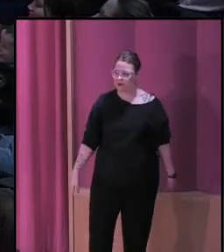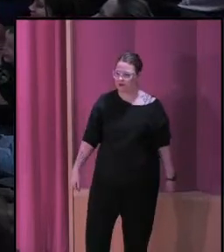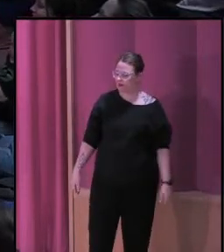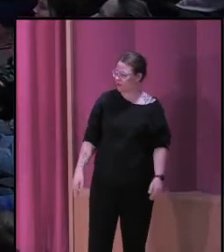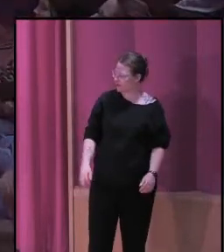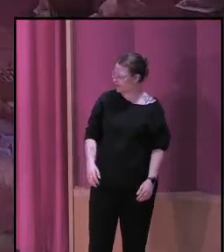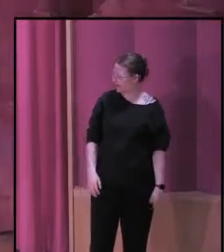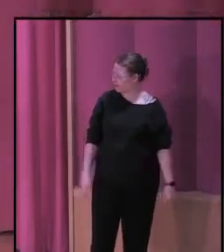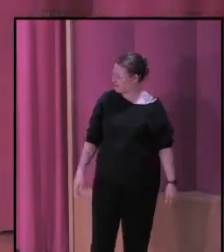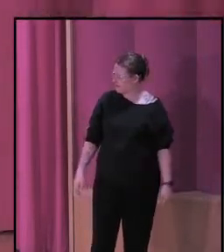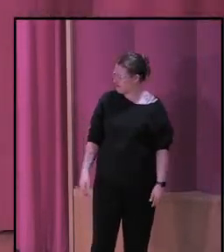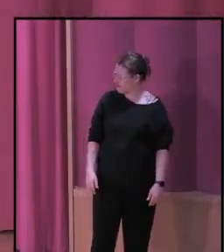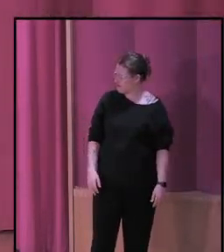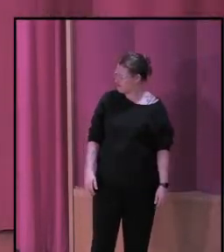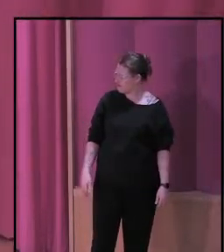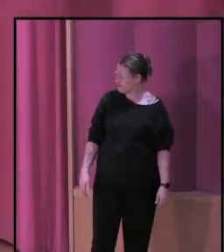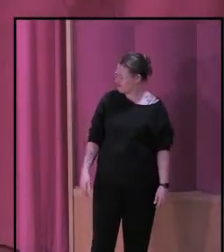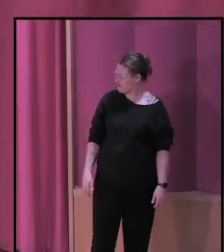Yeah.